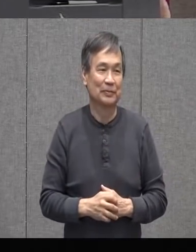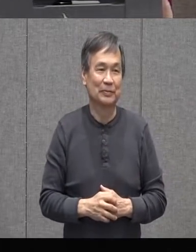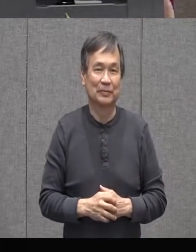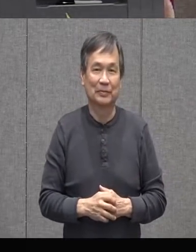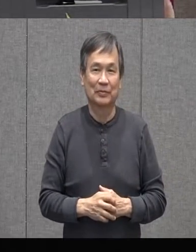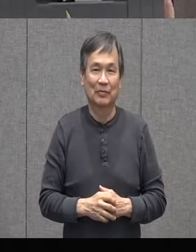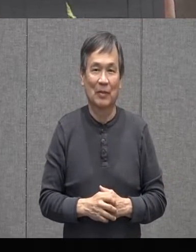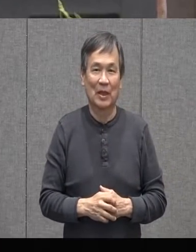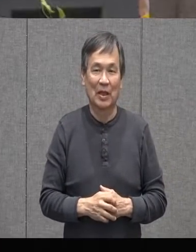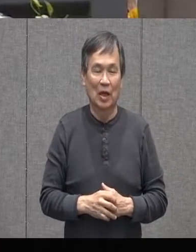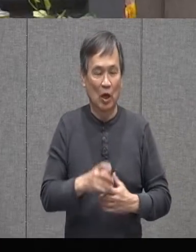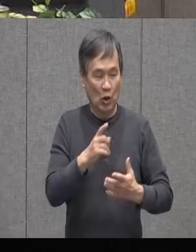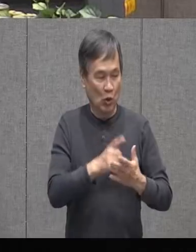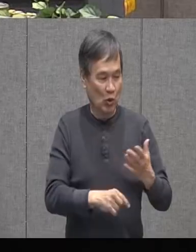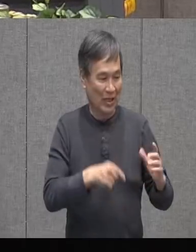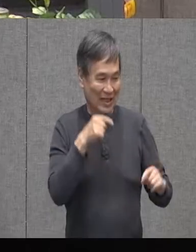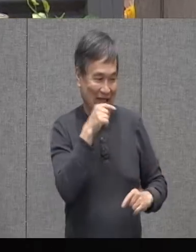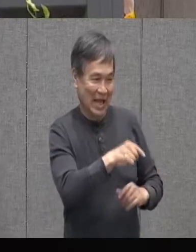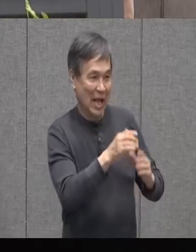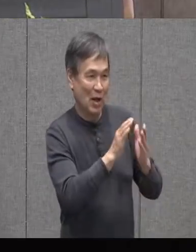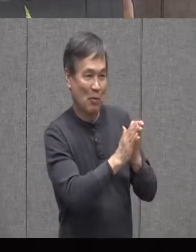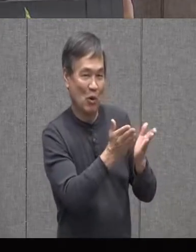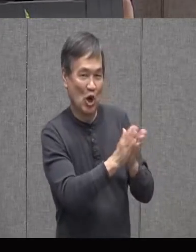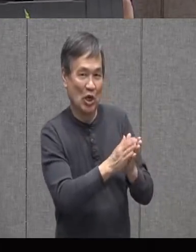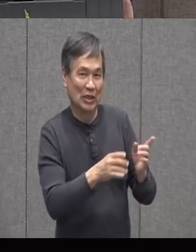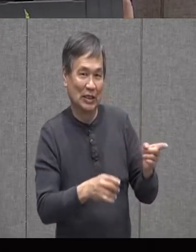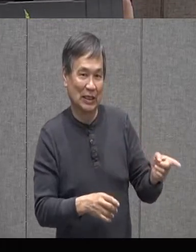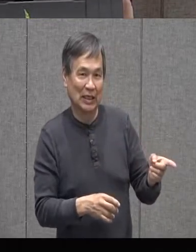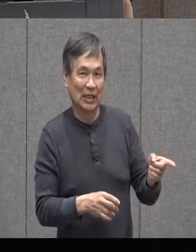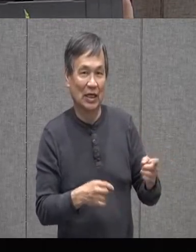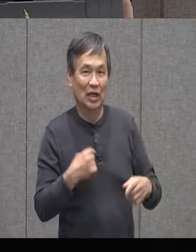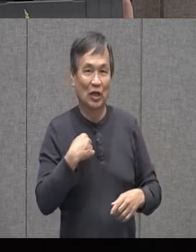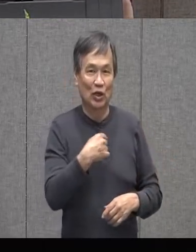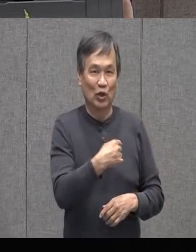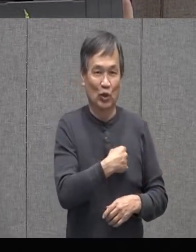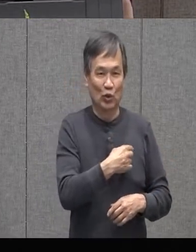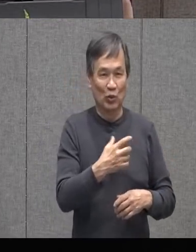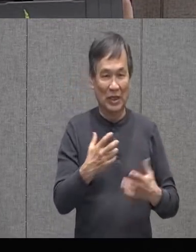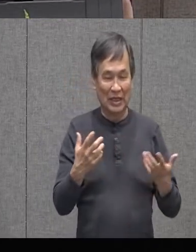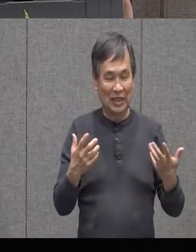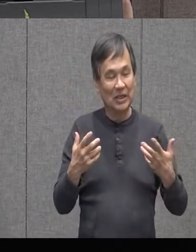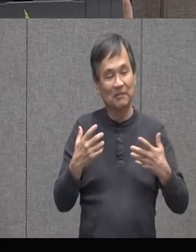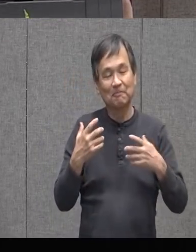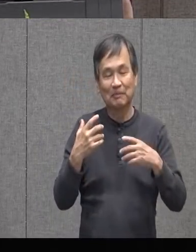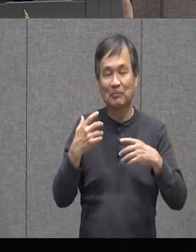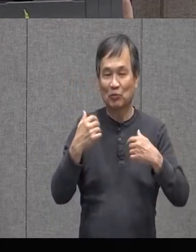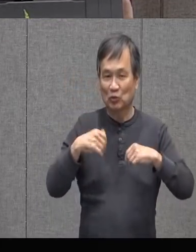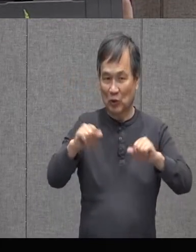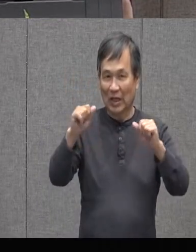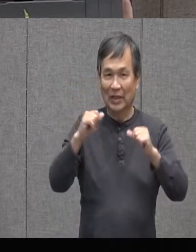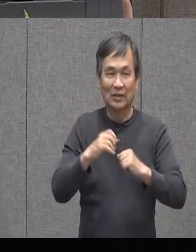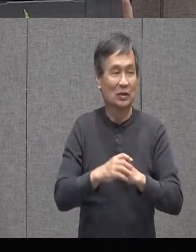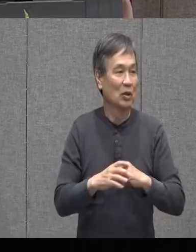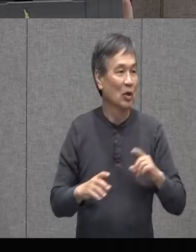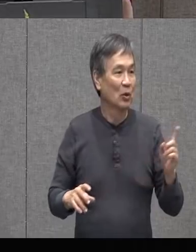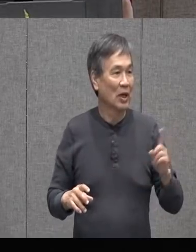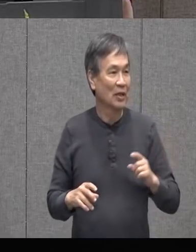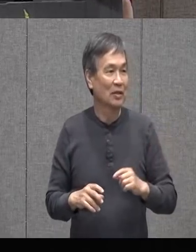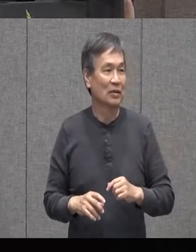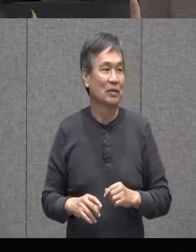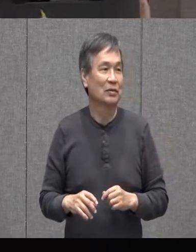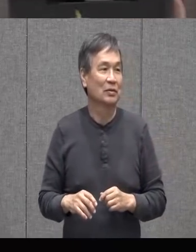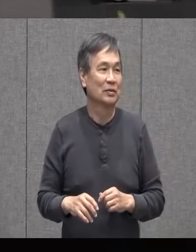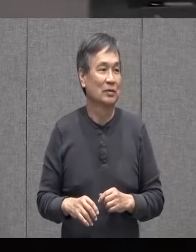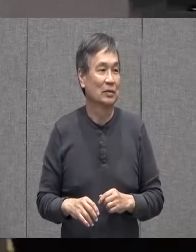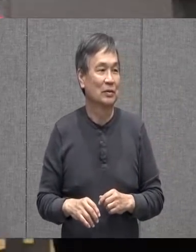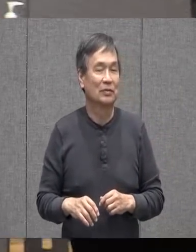at some of the strategies that were used here. Oh, am I on this one? Yes.